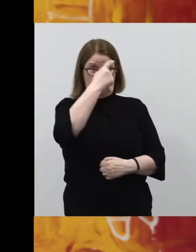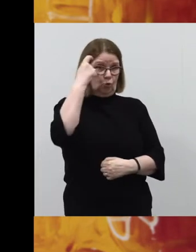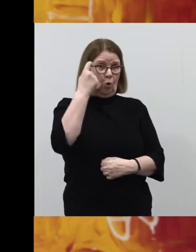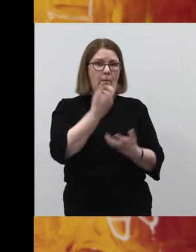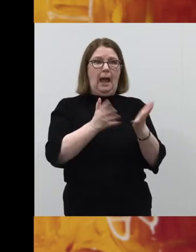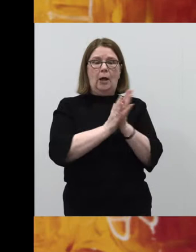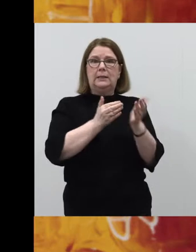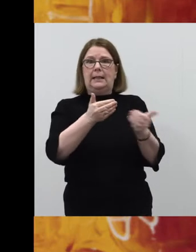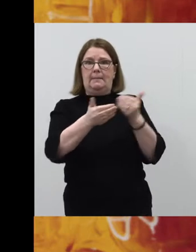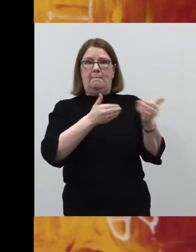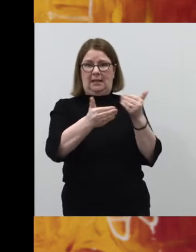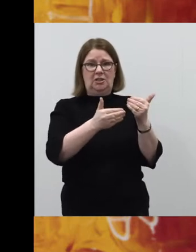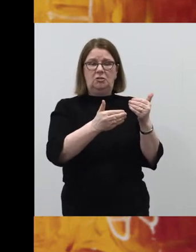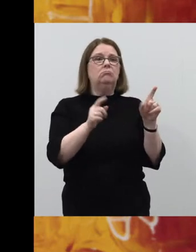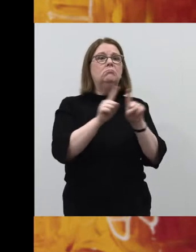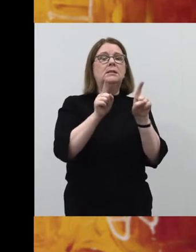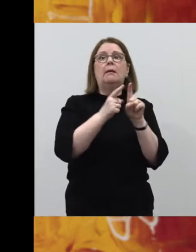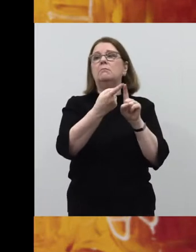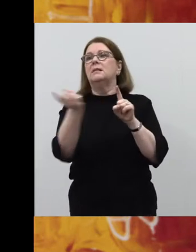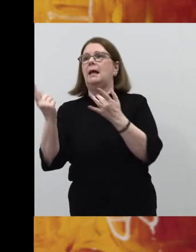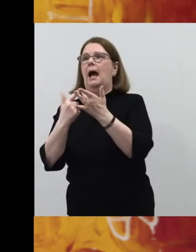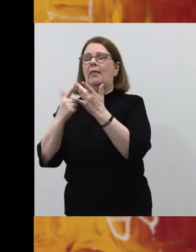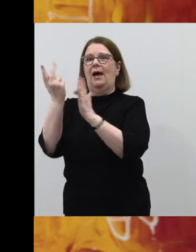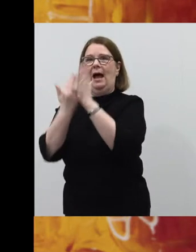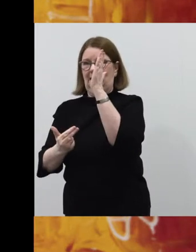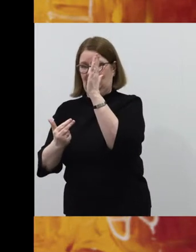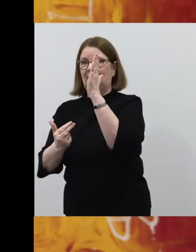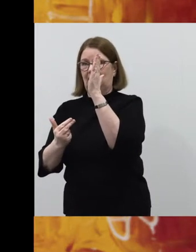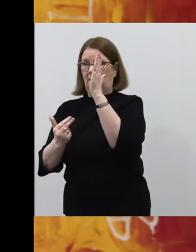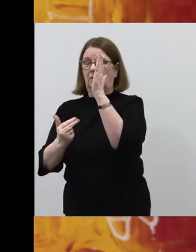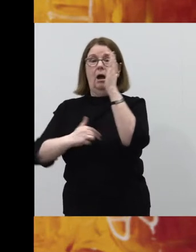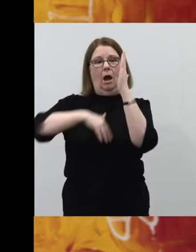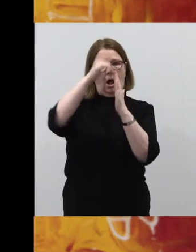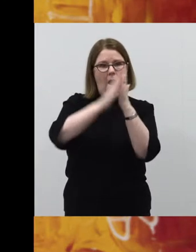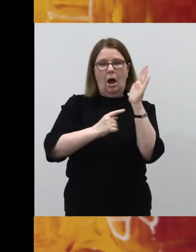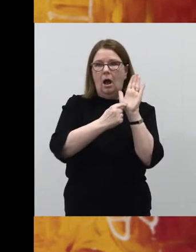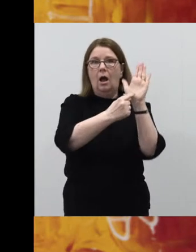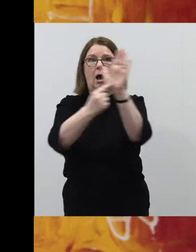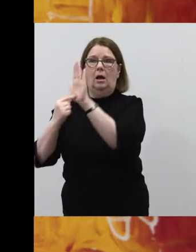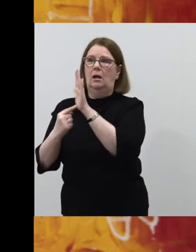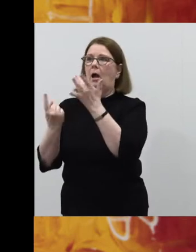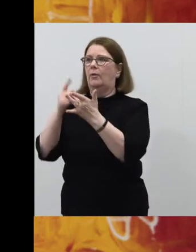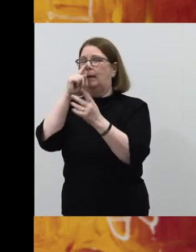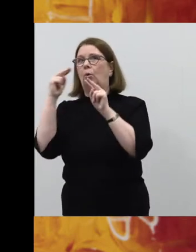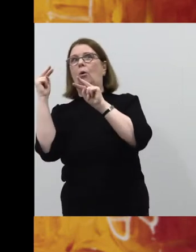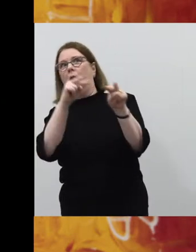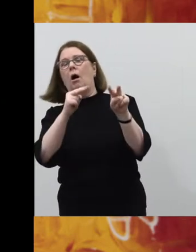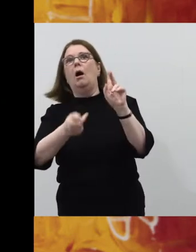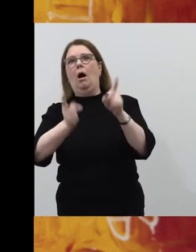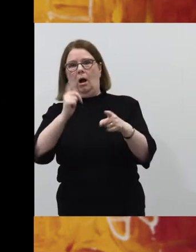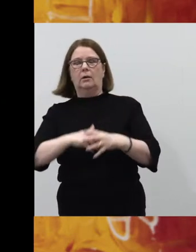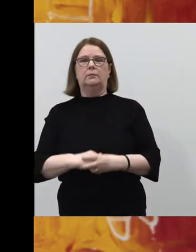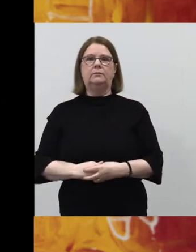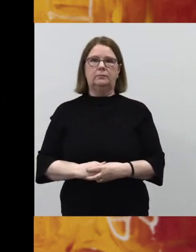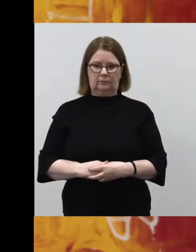stratosphere that the sky turned red at the close of each day for many, many months. It was clearly an important